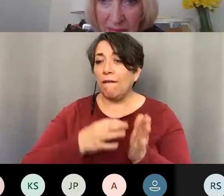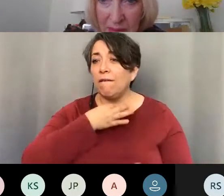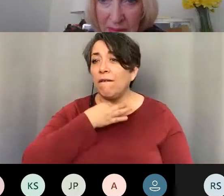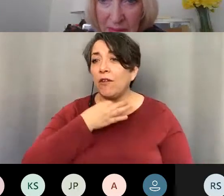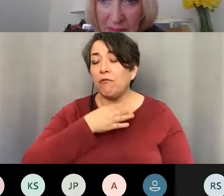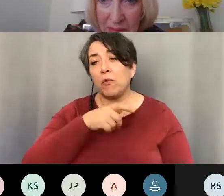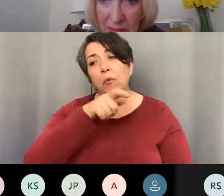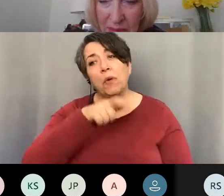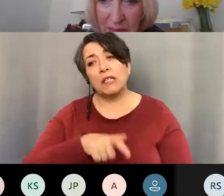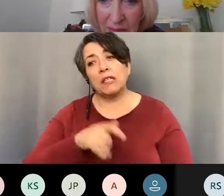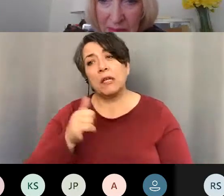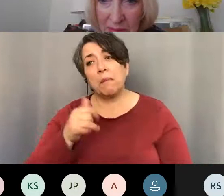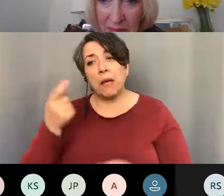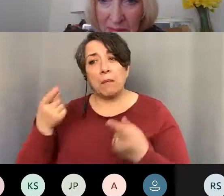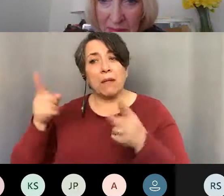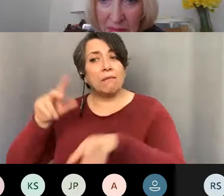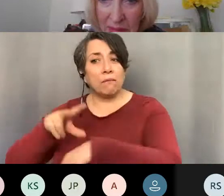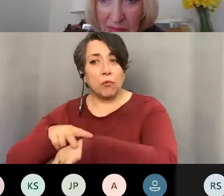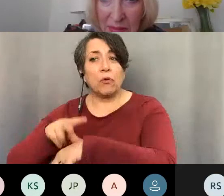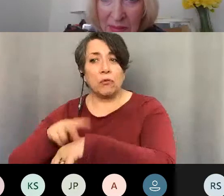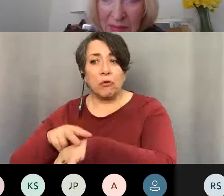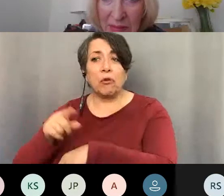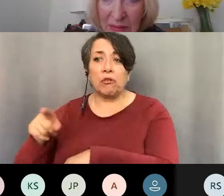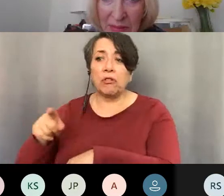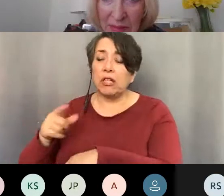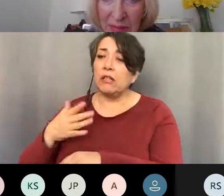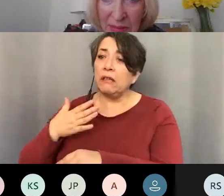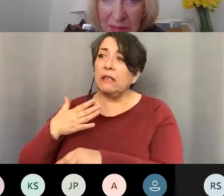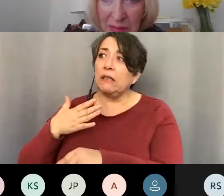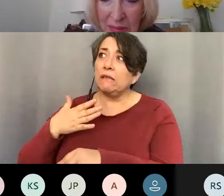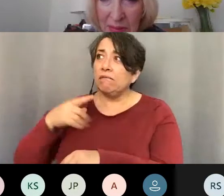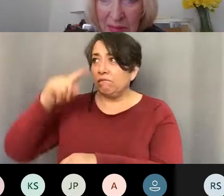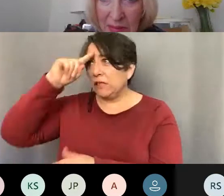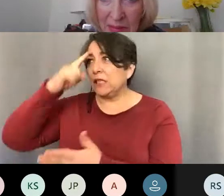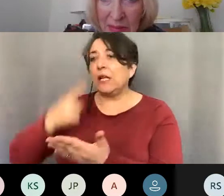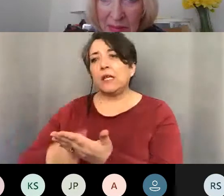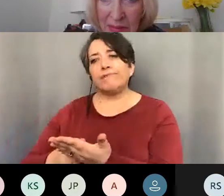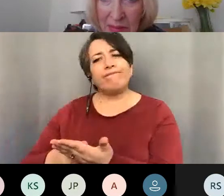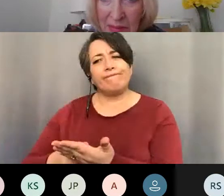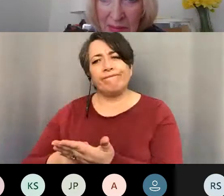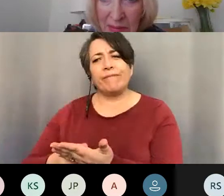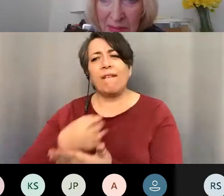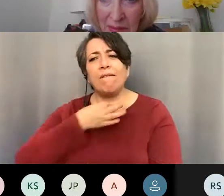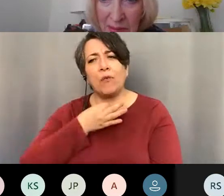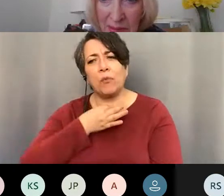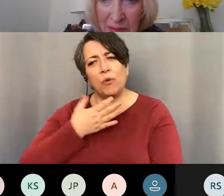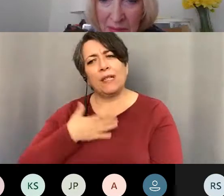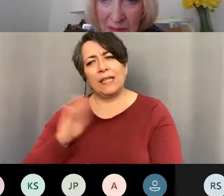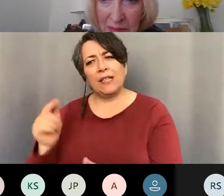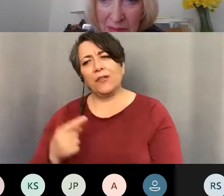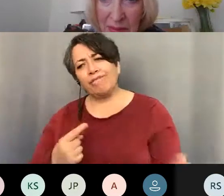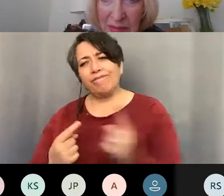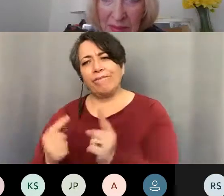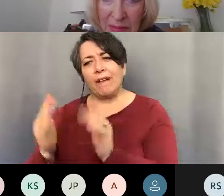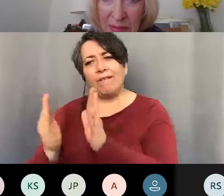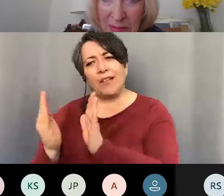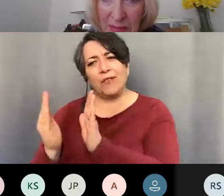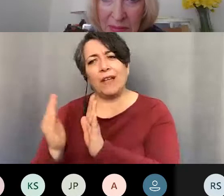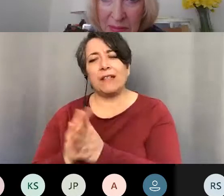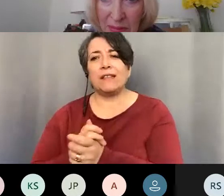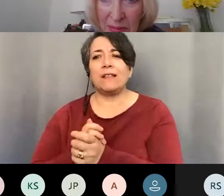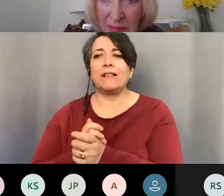actually this needs to be a face-to-face appointment as well. So that is there. But what we did say is if we had a vulnerable patient who was not